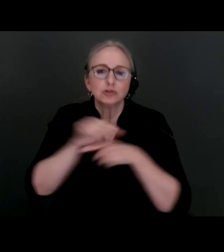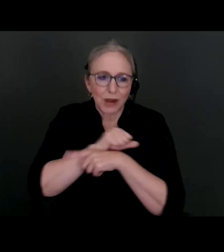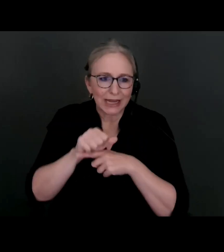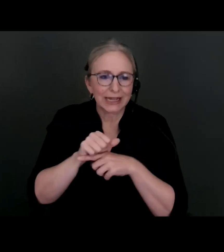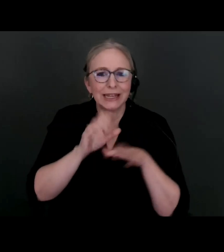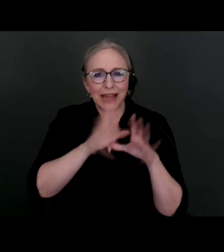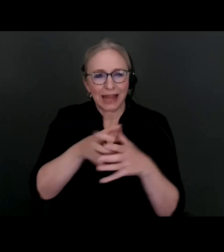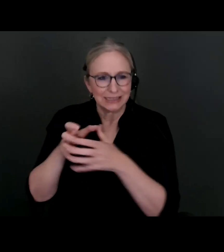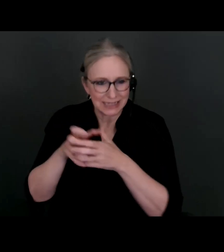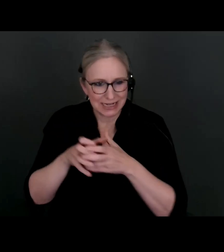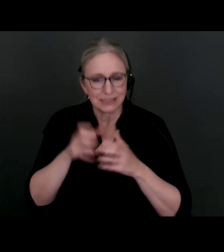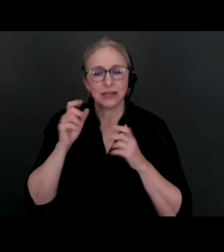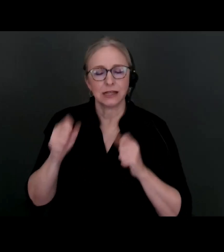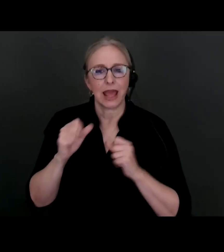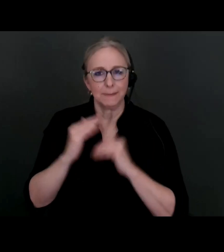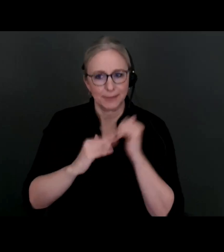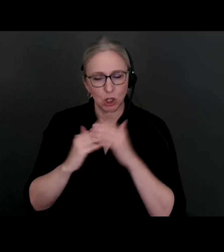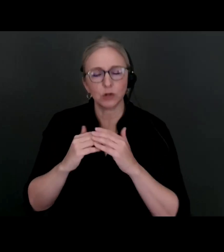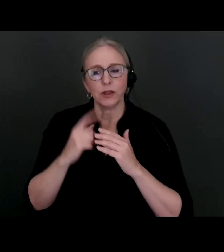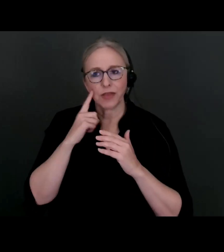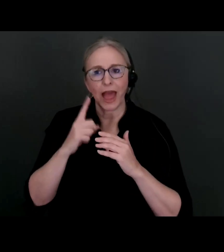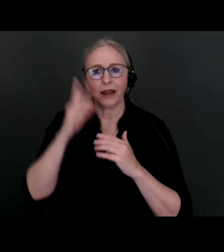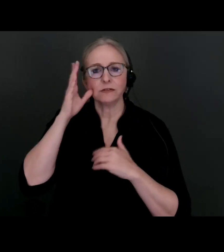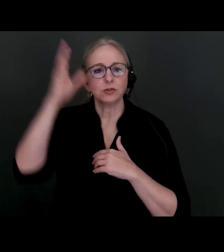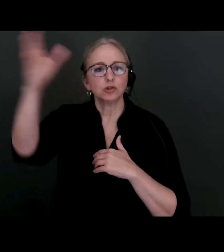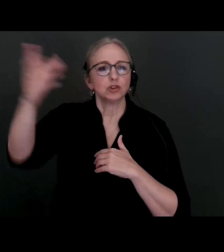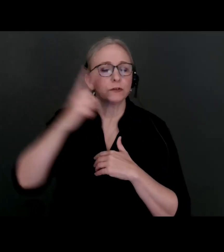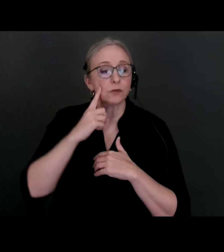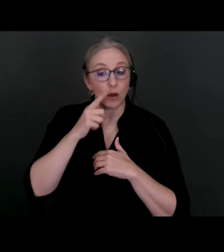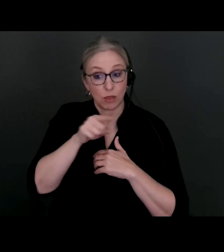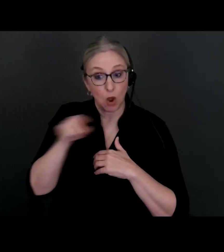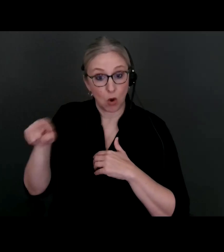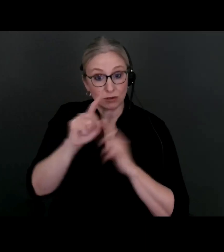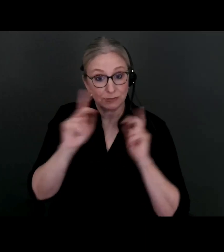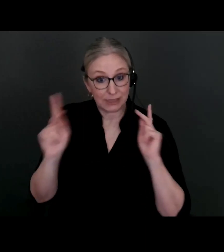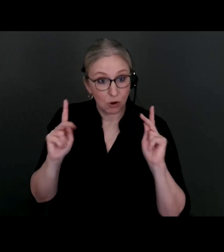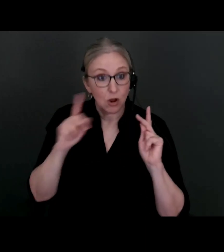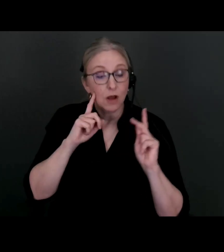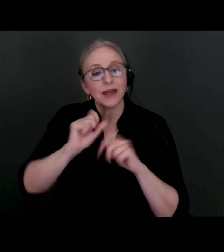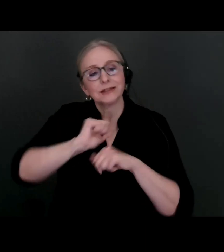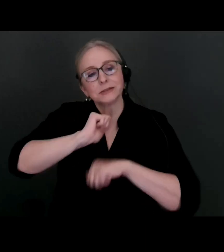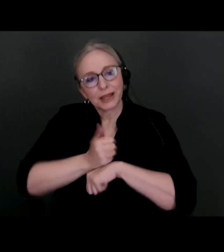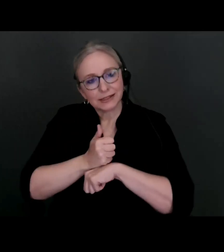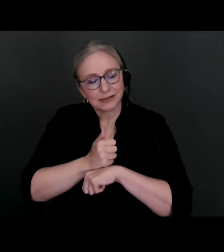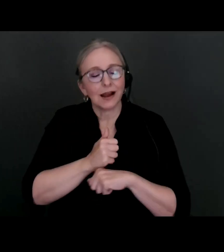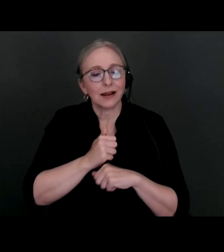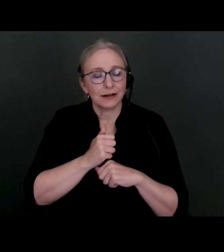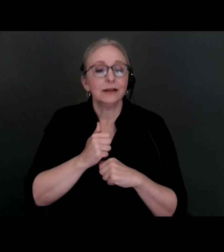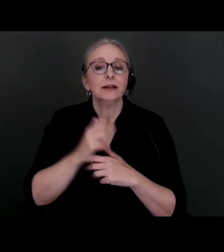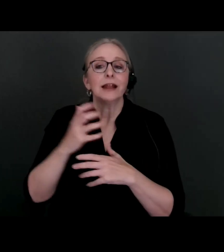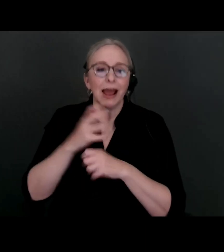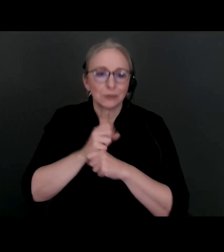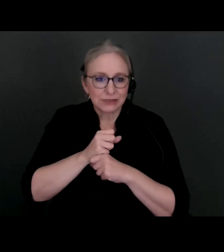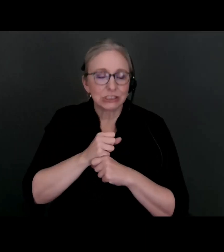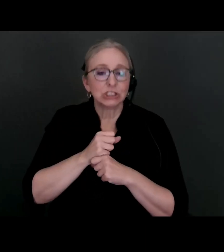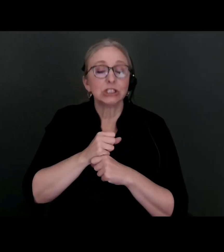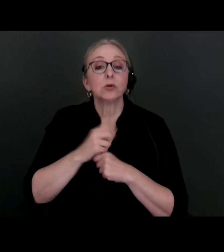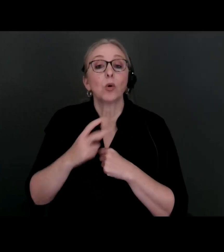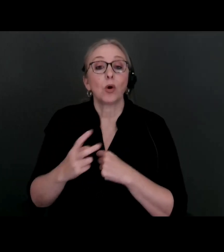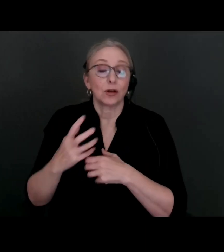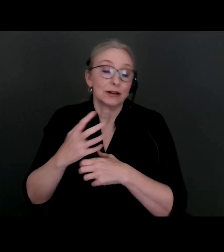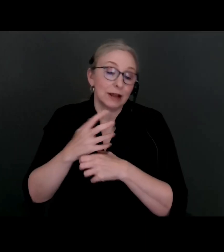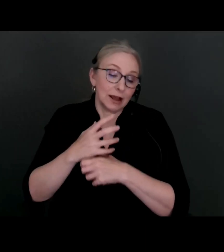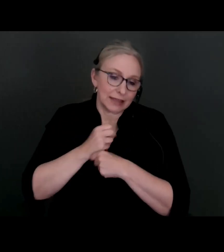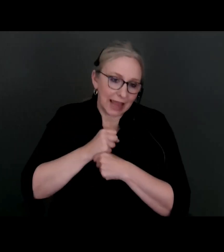entities to build a trajectory for individuals that is based on the acquisition of or attaining